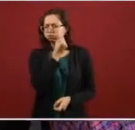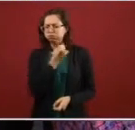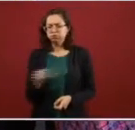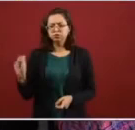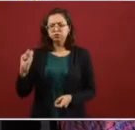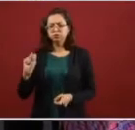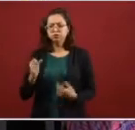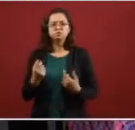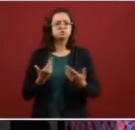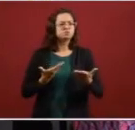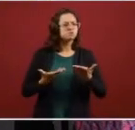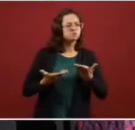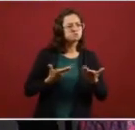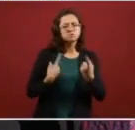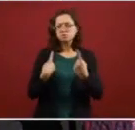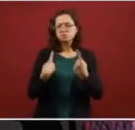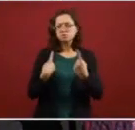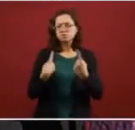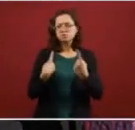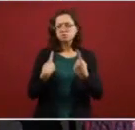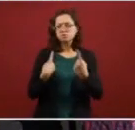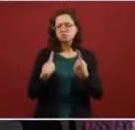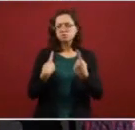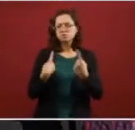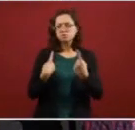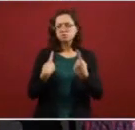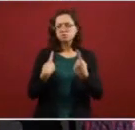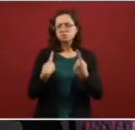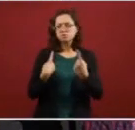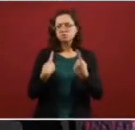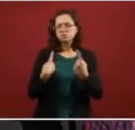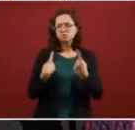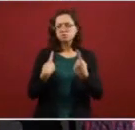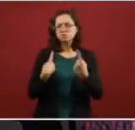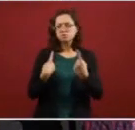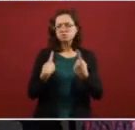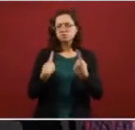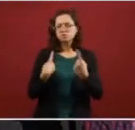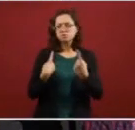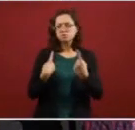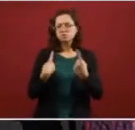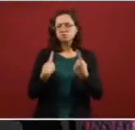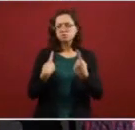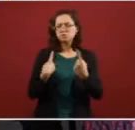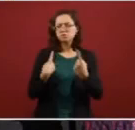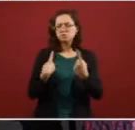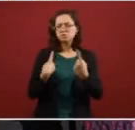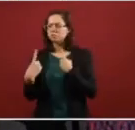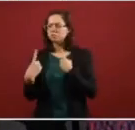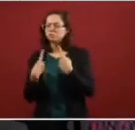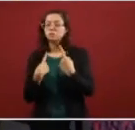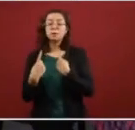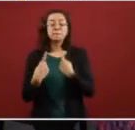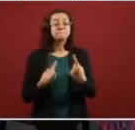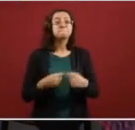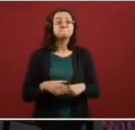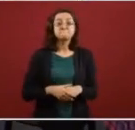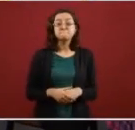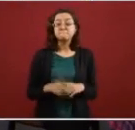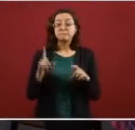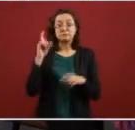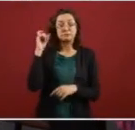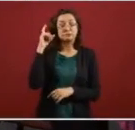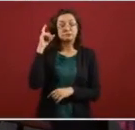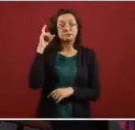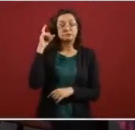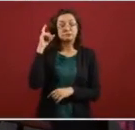poder dialogar con la contraparte. En el, so that he could speak with the counterparts and dialogue. Ese momento tan complicado,